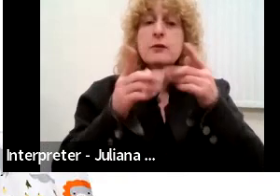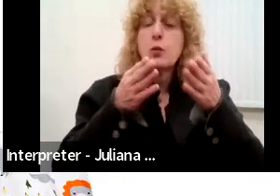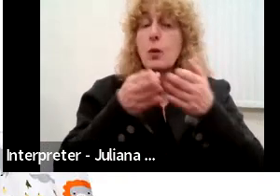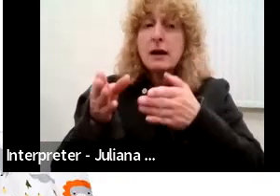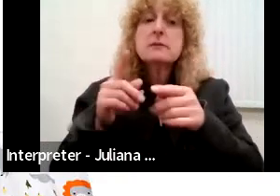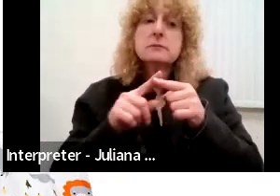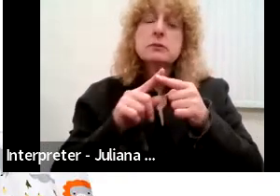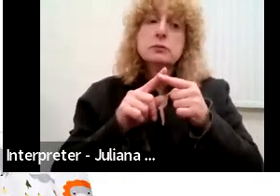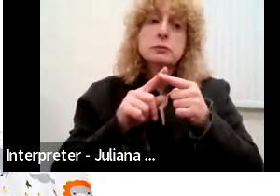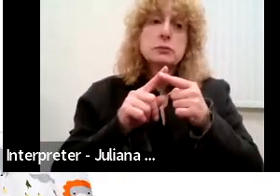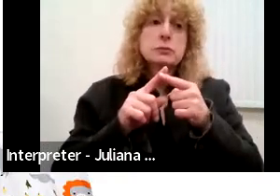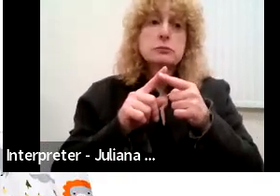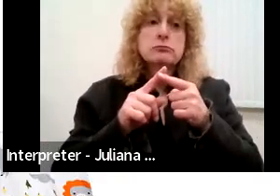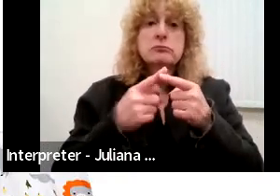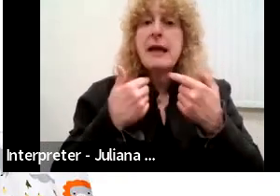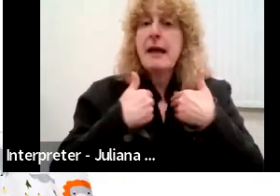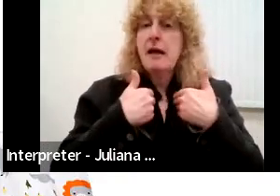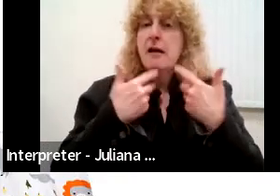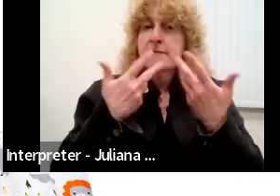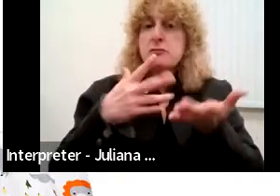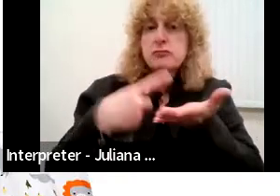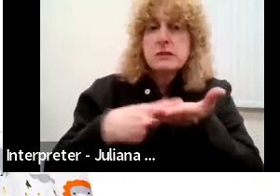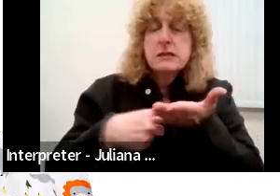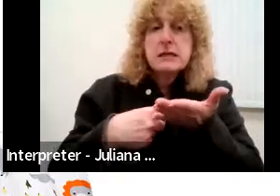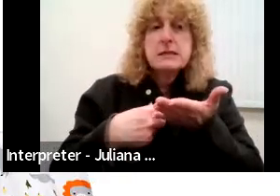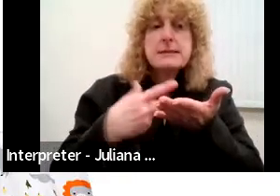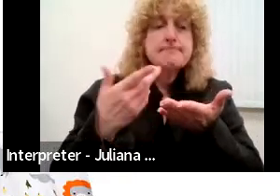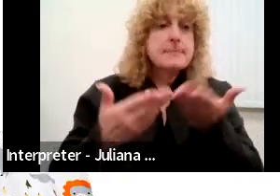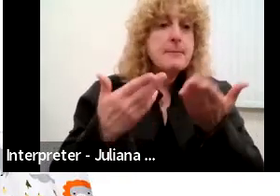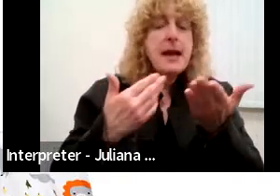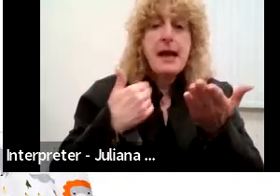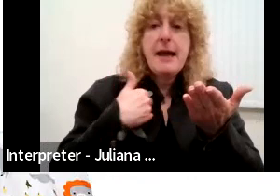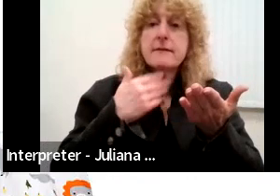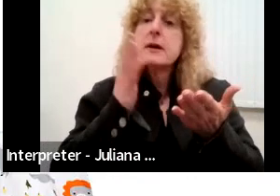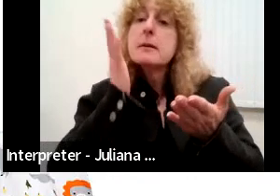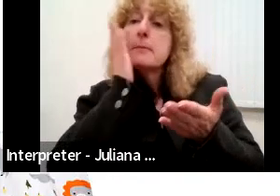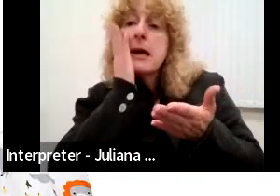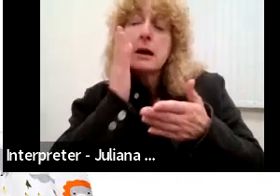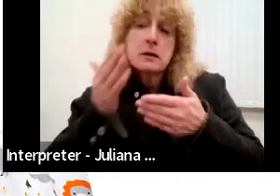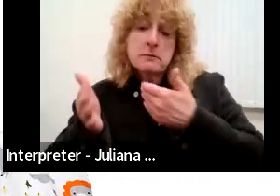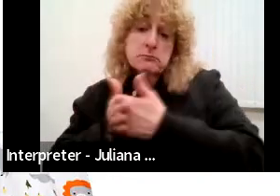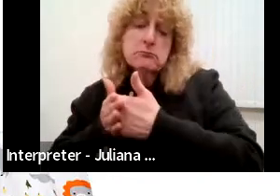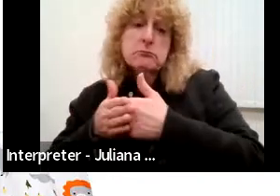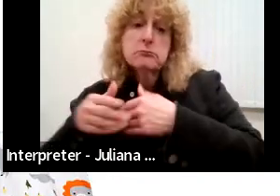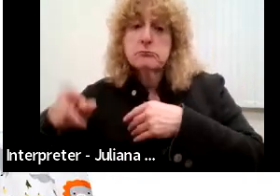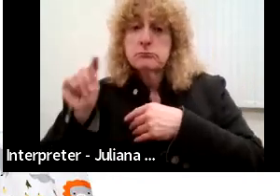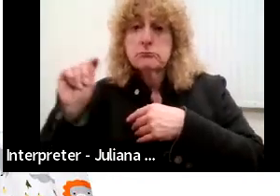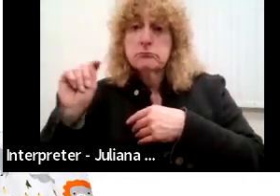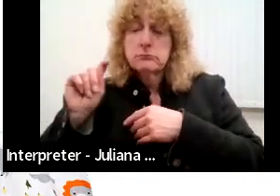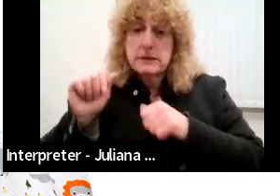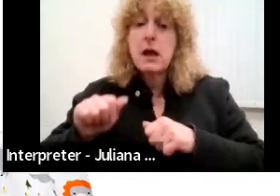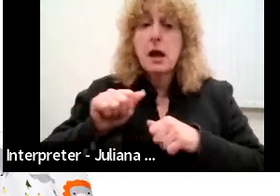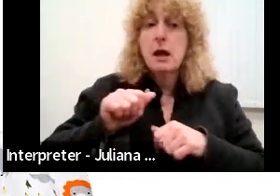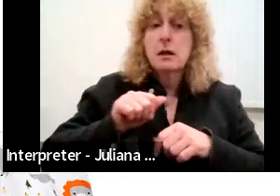to, we have discussed maybe having a bedside commode if it's that they're not getting to